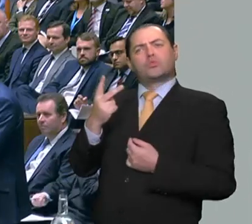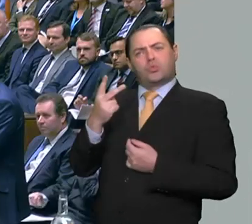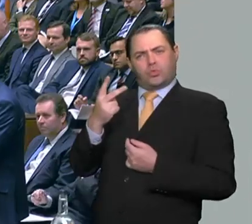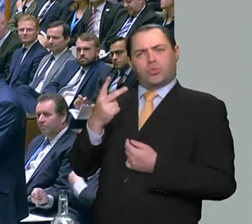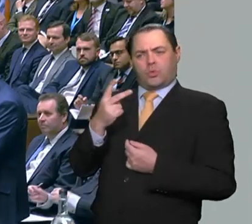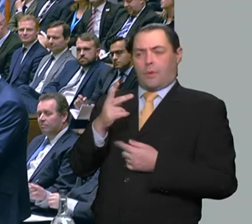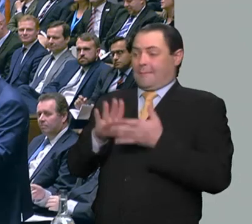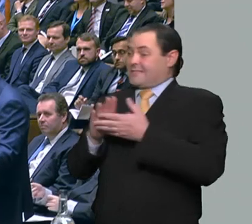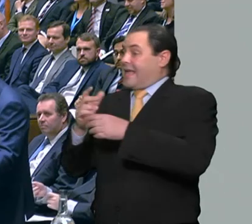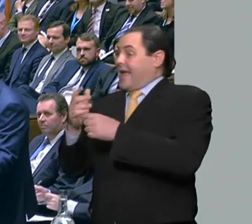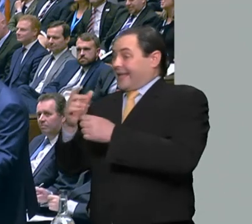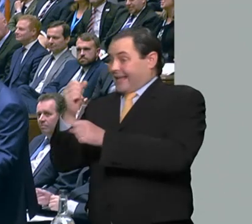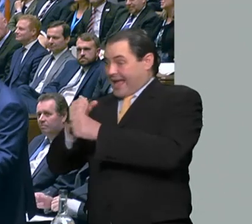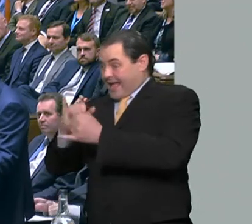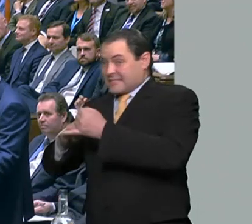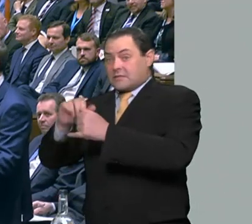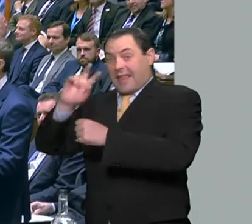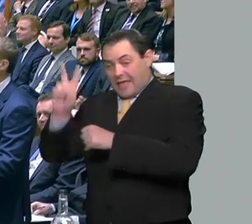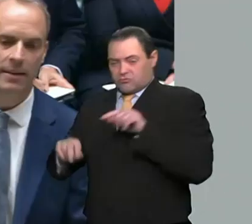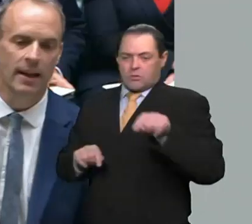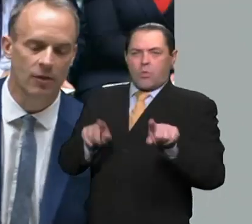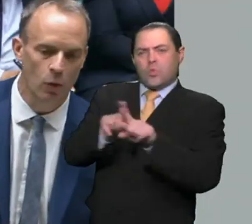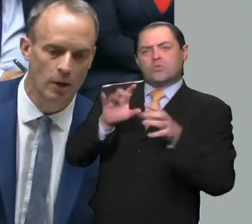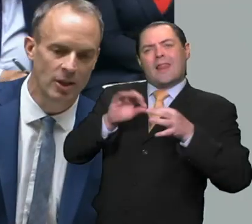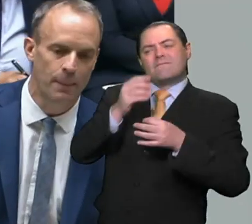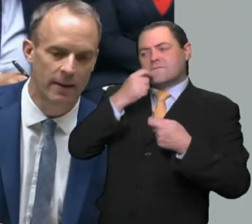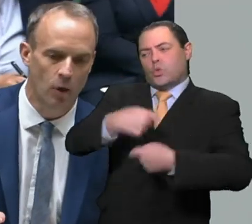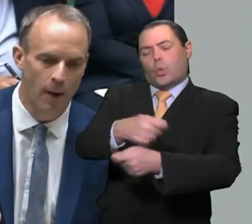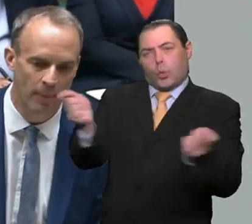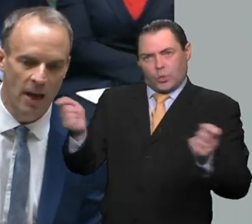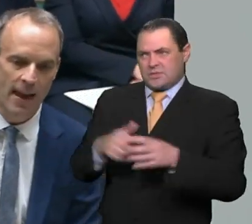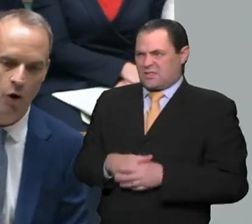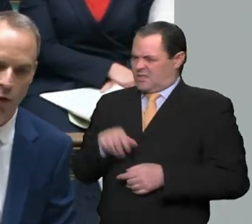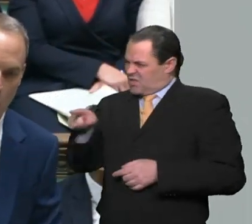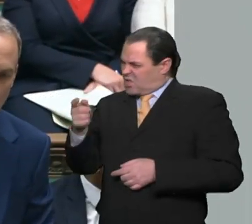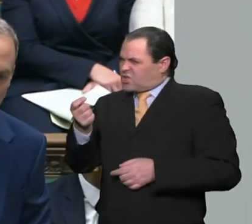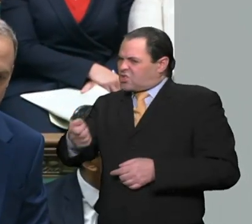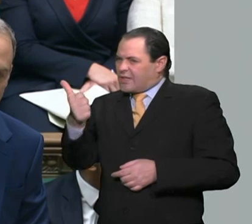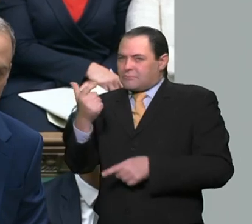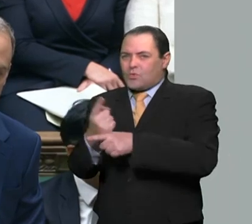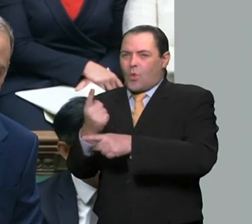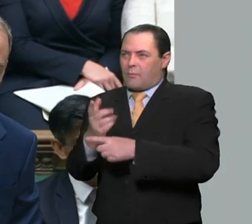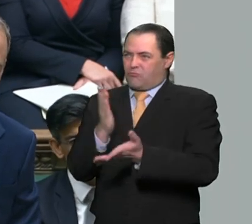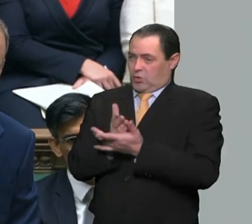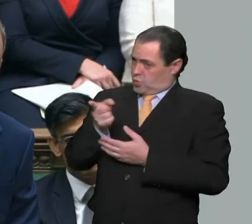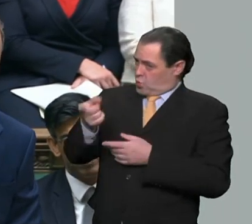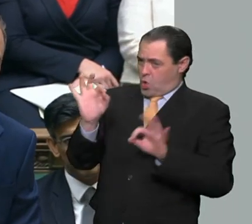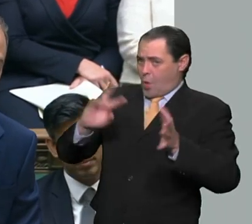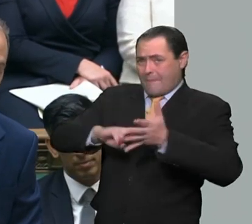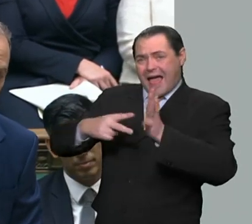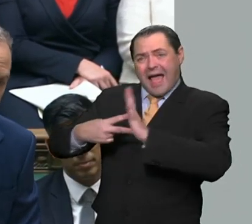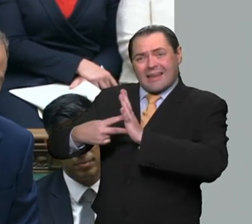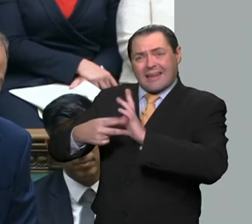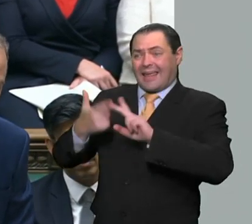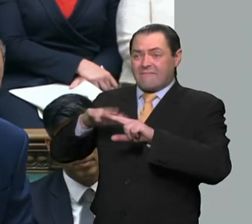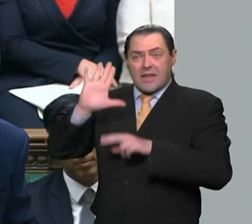see energy supplies through, but also food distribution. The reality is, for all our cheap political barbs, they have got no plan on that side of the House. If we'd